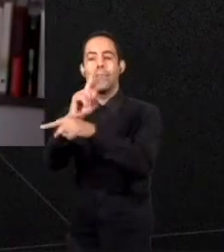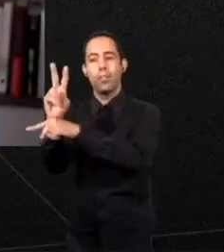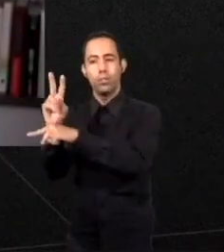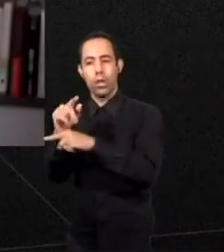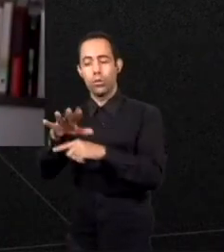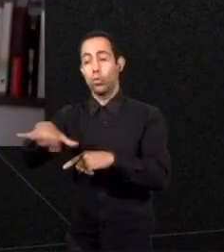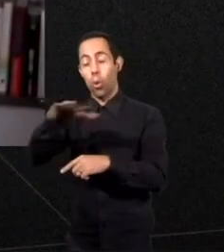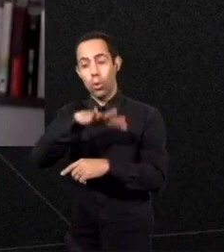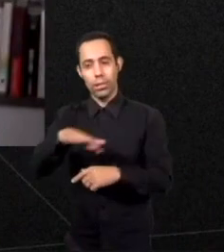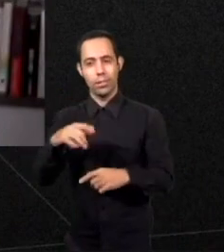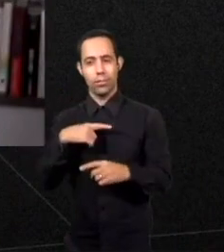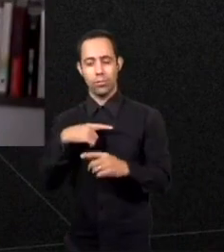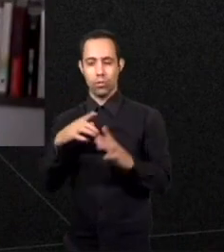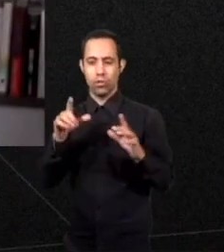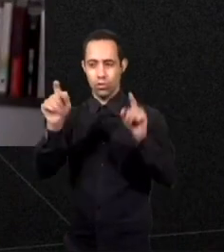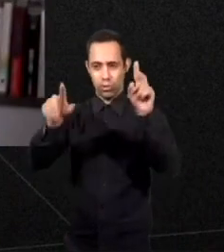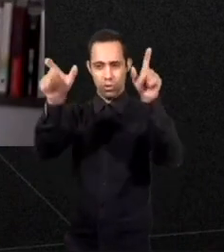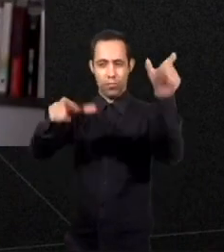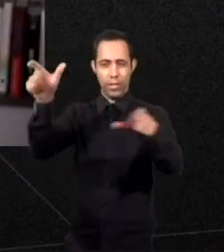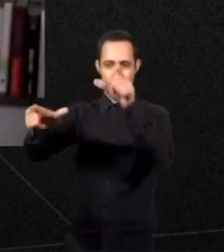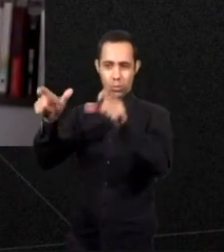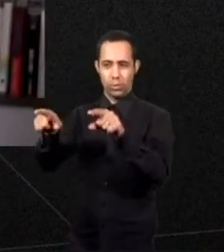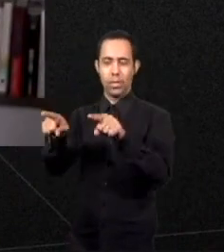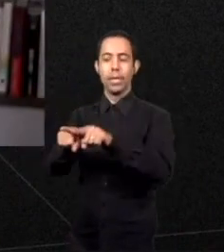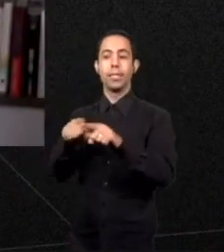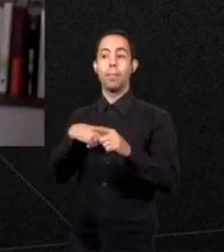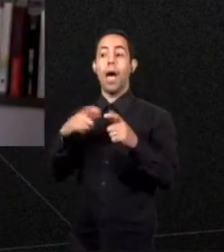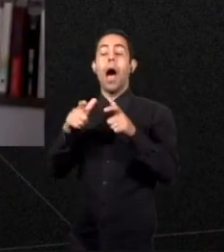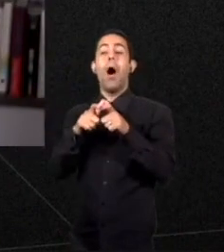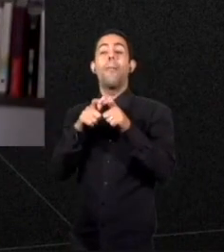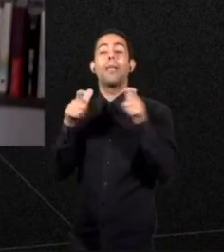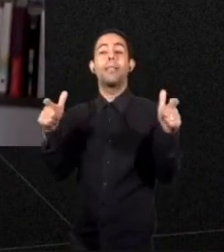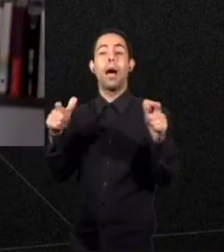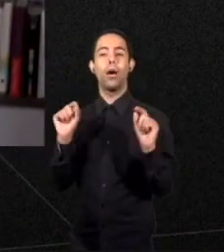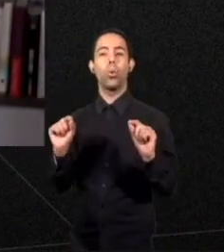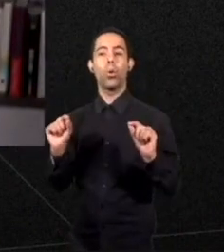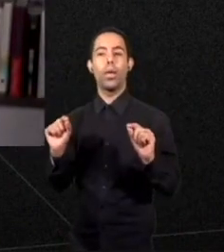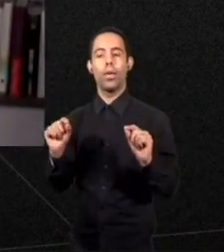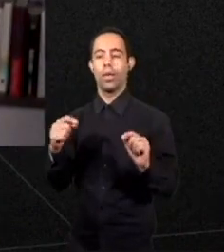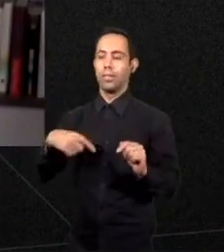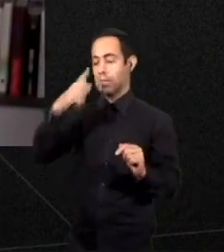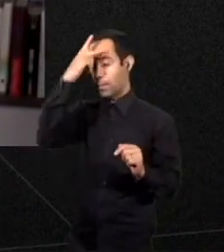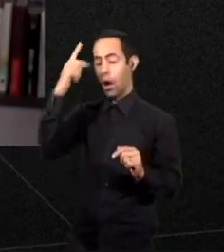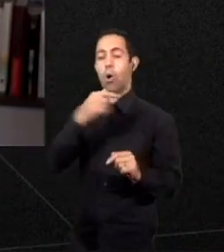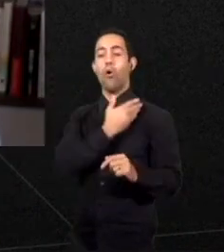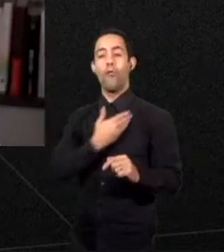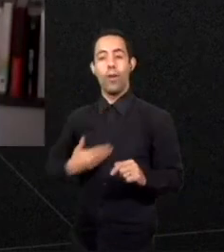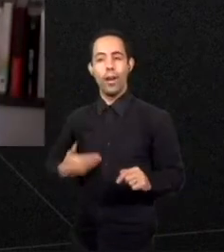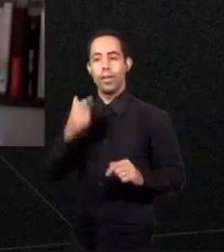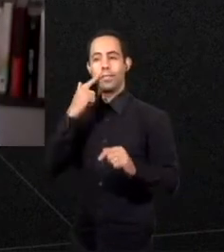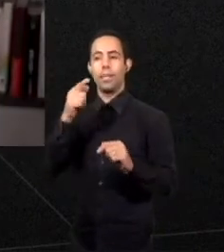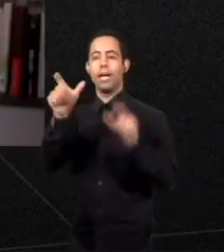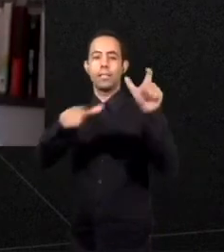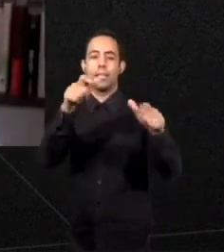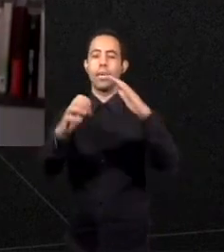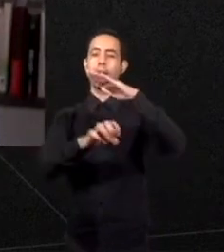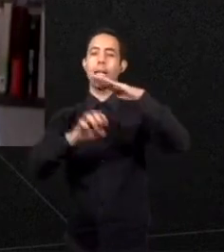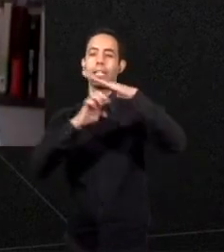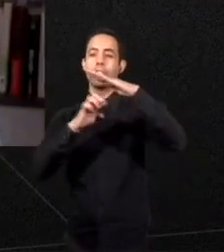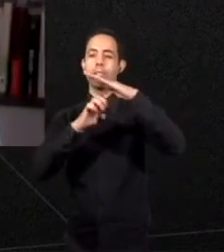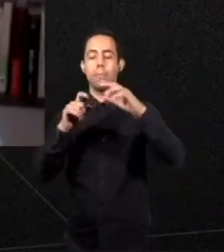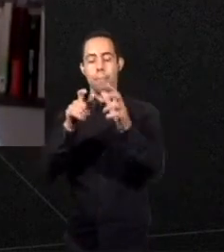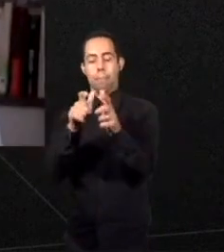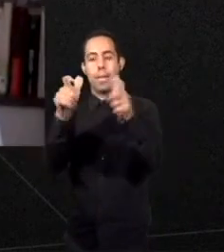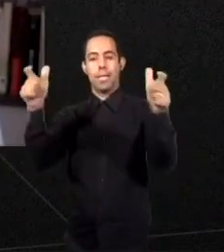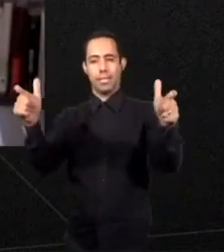must simultaneously increase surveillance of the government and the big corporations. Surveillance must always go both